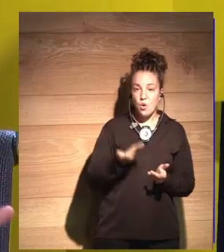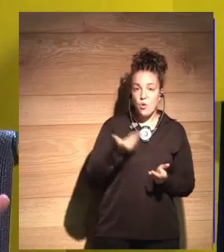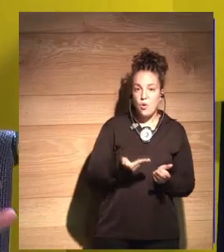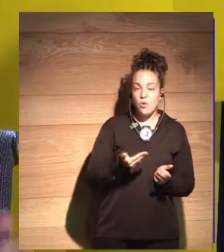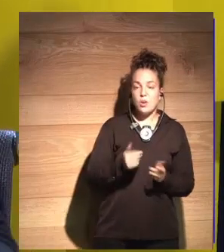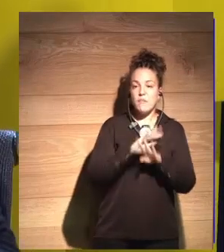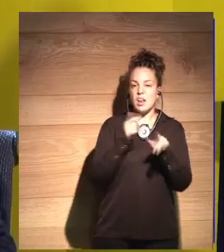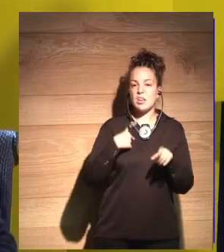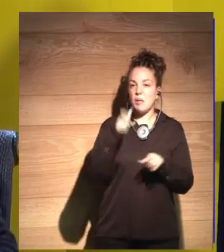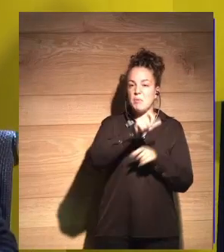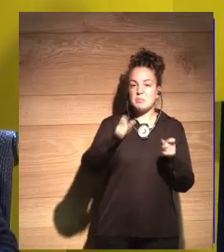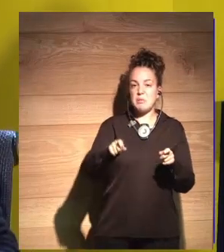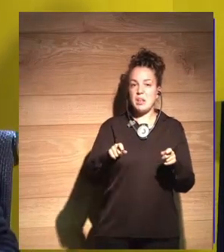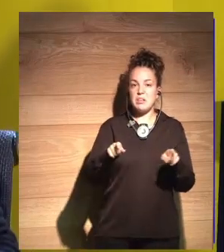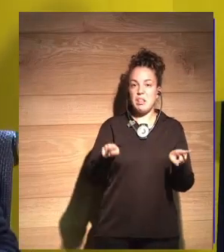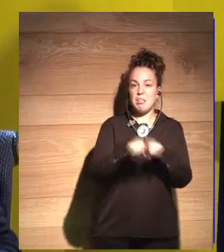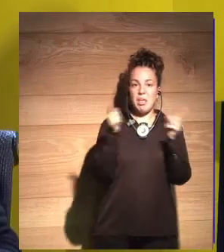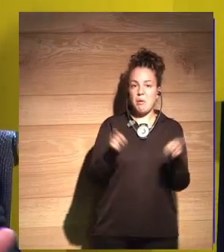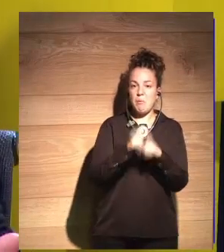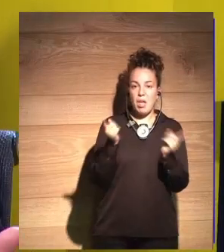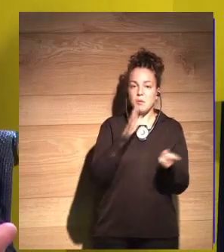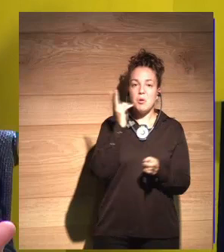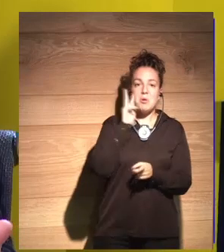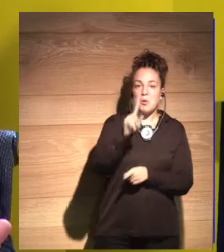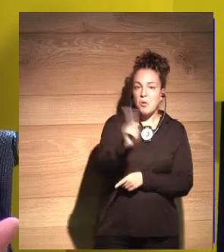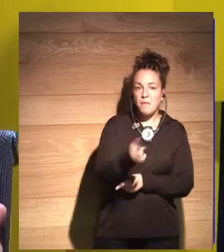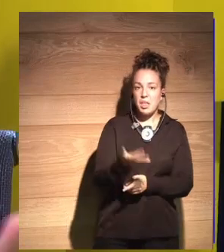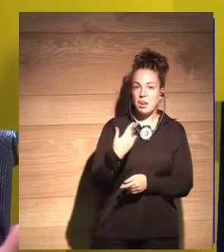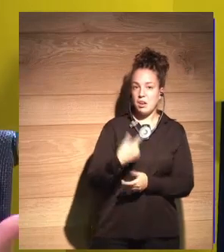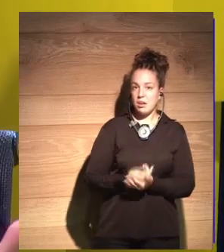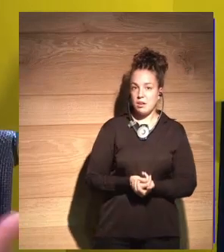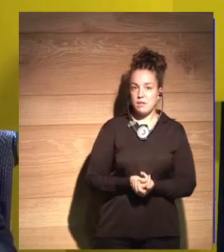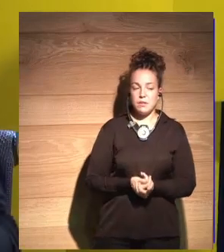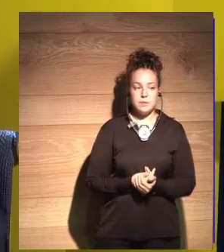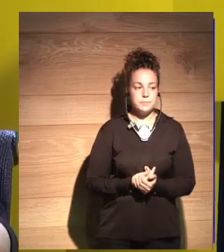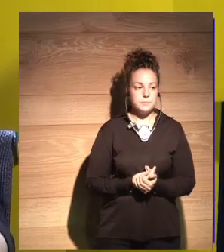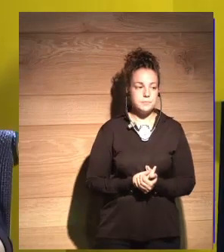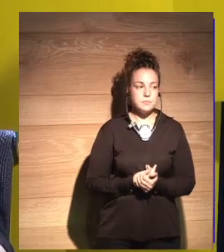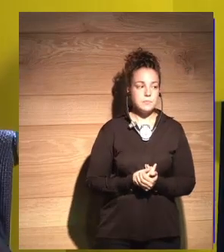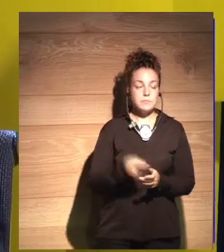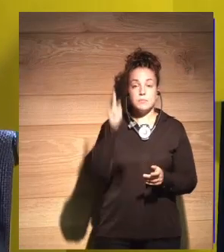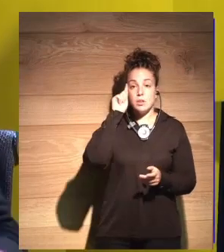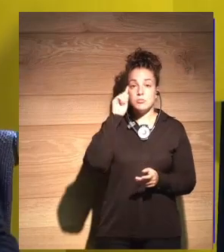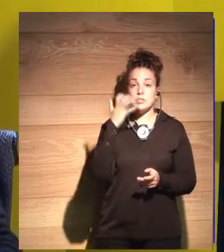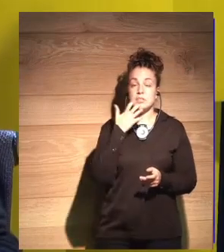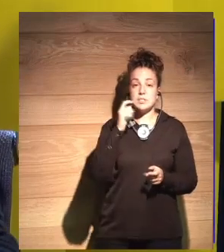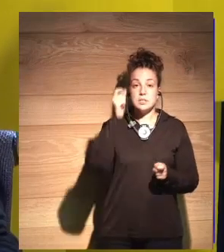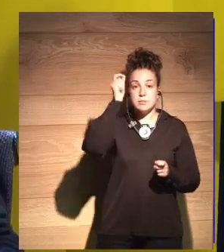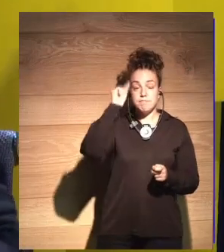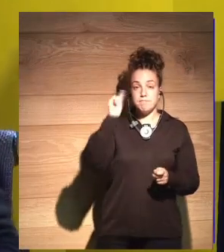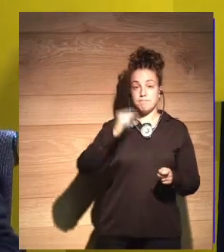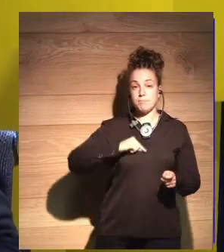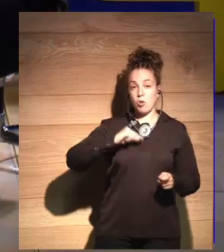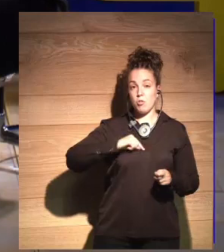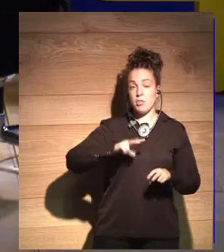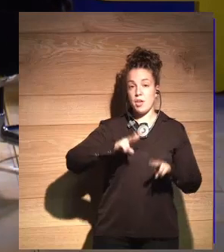don't see it. And it's a new consciousness, I don't know, or a new form. I mean, they don't value it.